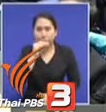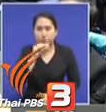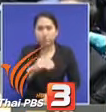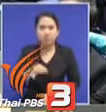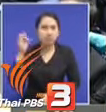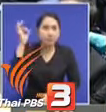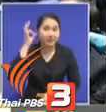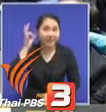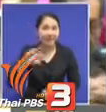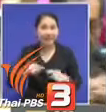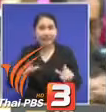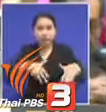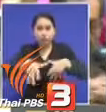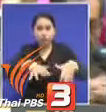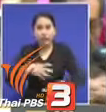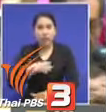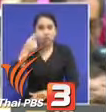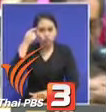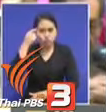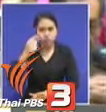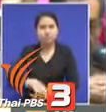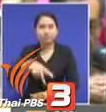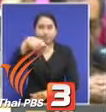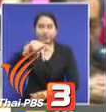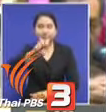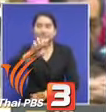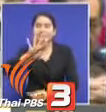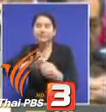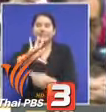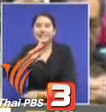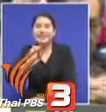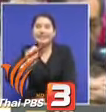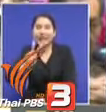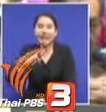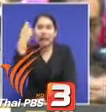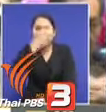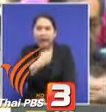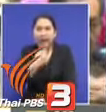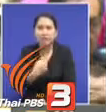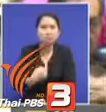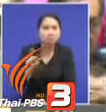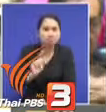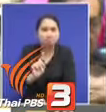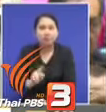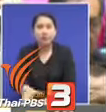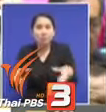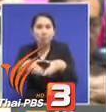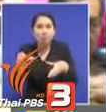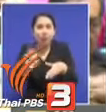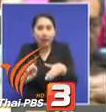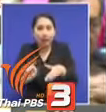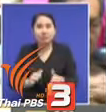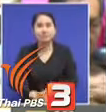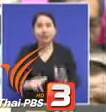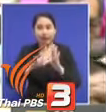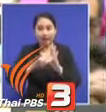and say the names of the candidate of his or her choice. Yes. And this will be an old-fashioned way of voting because